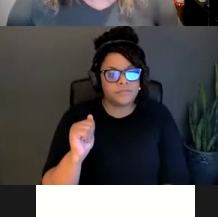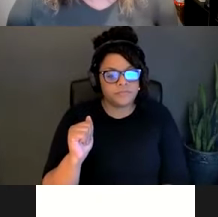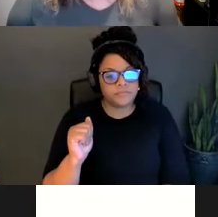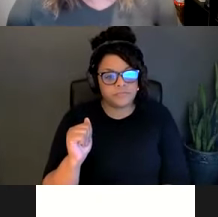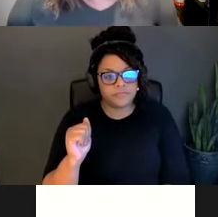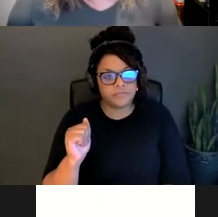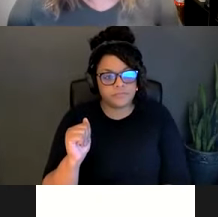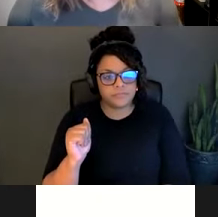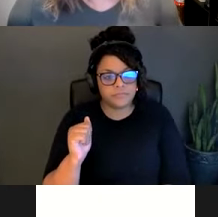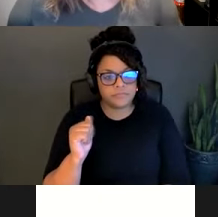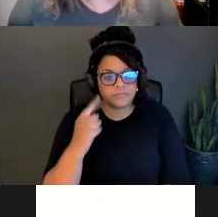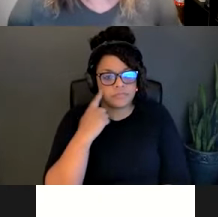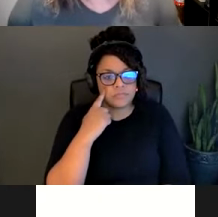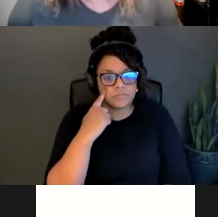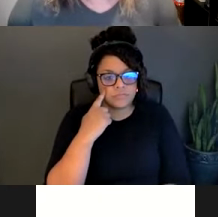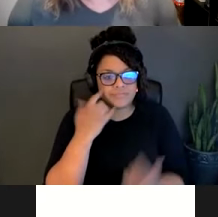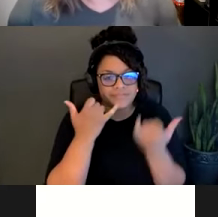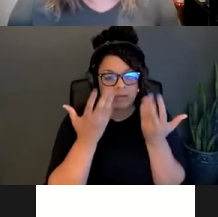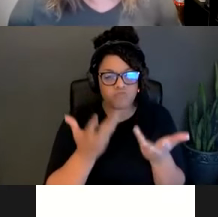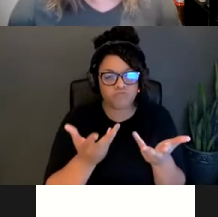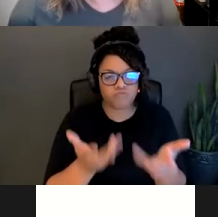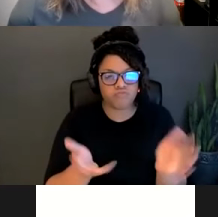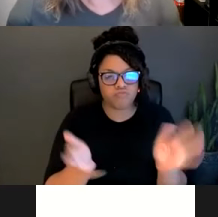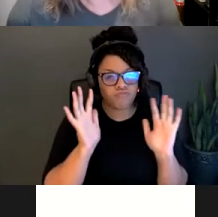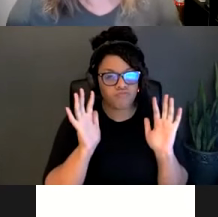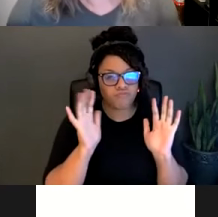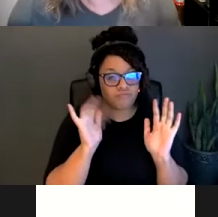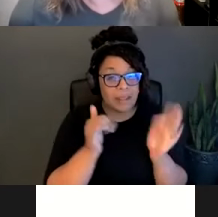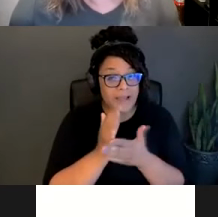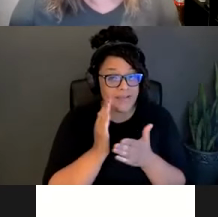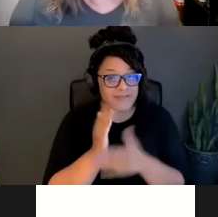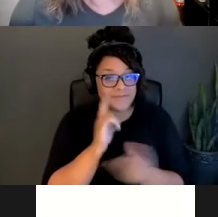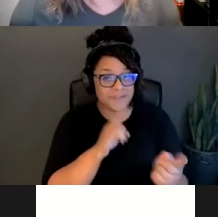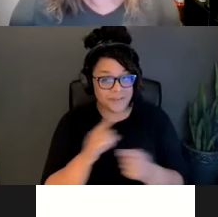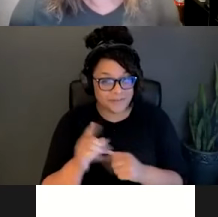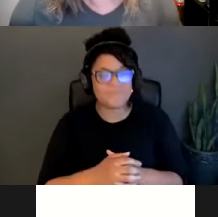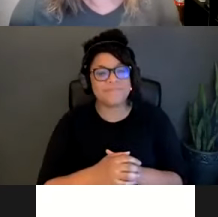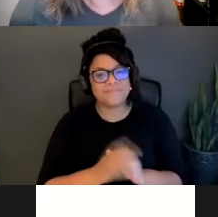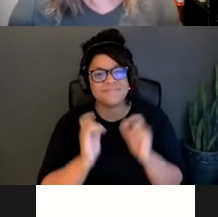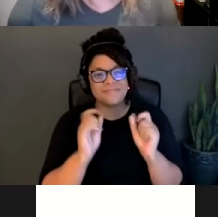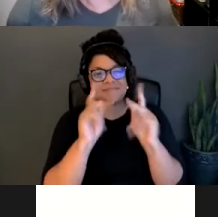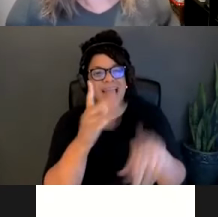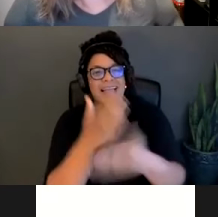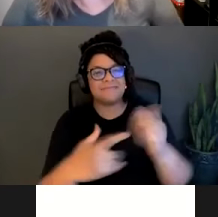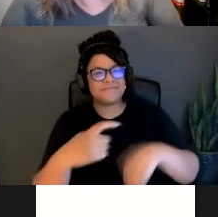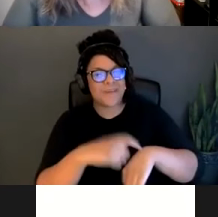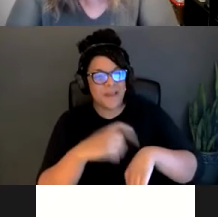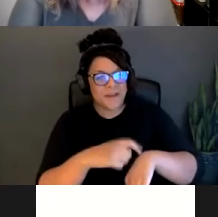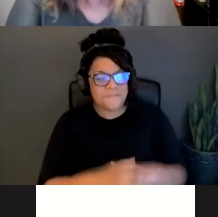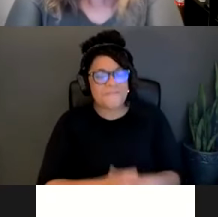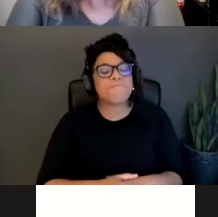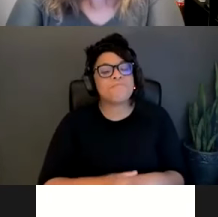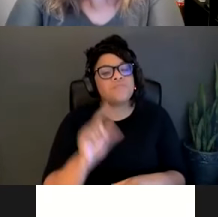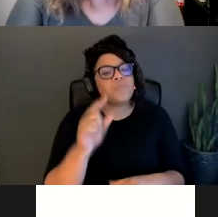I think we're going to wrap up, if that's all right for everybody. We can give you back some of your time. I just want